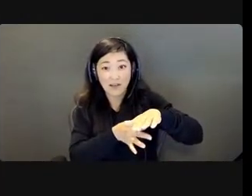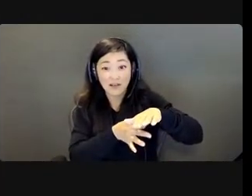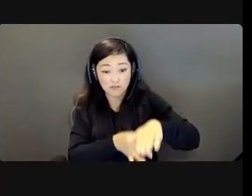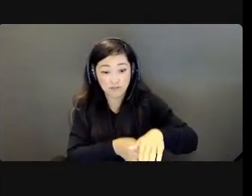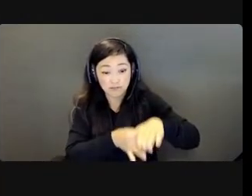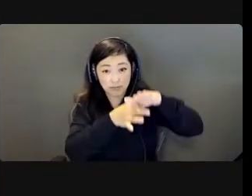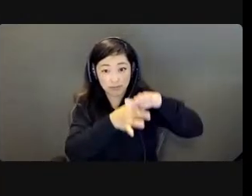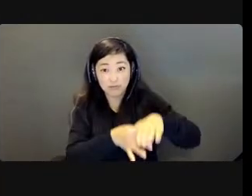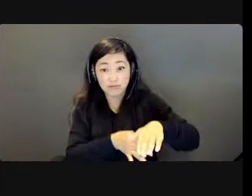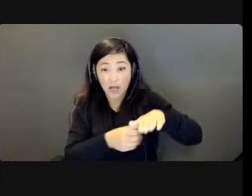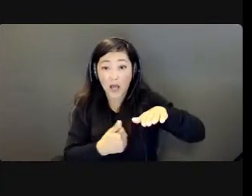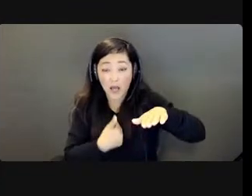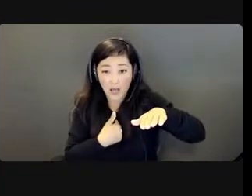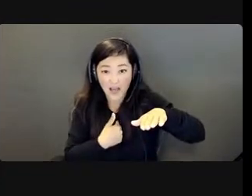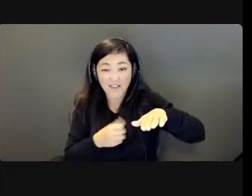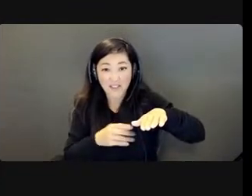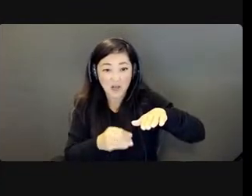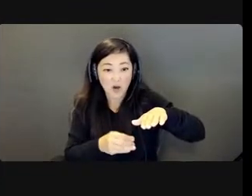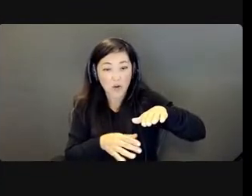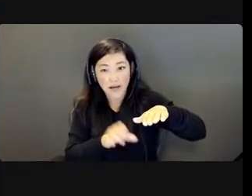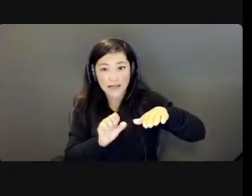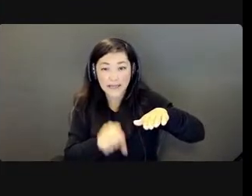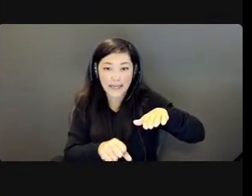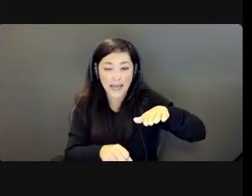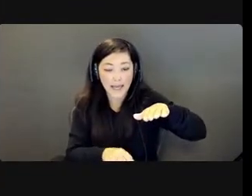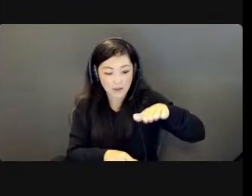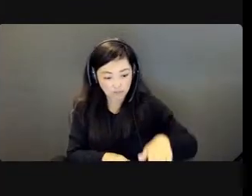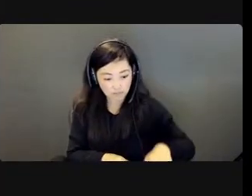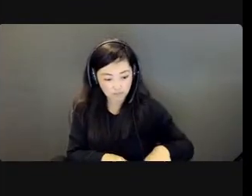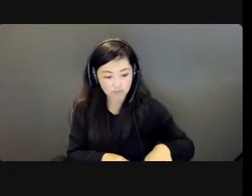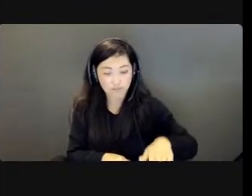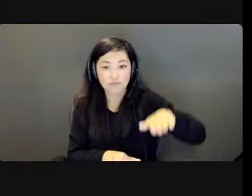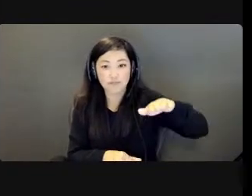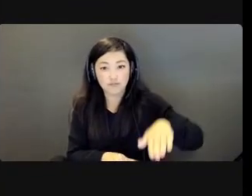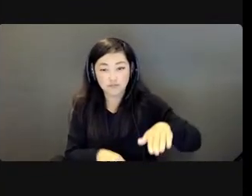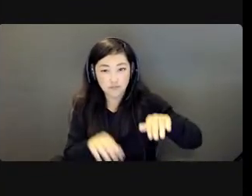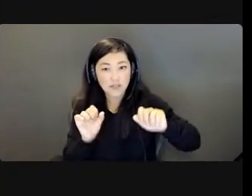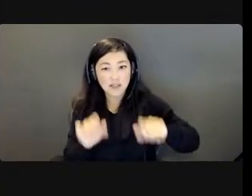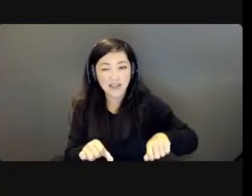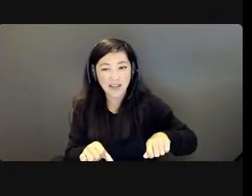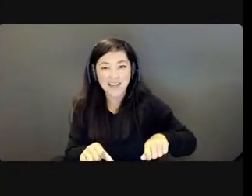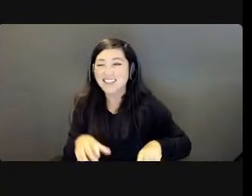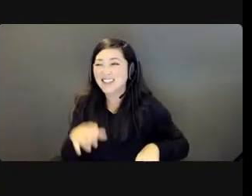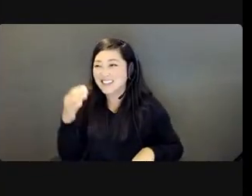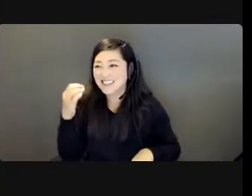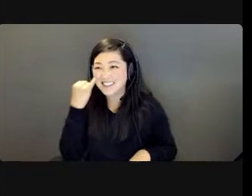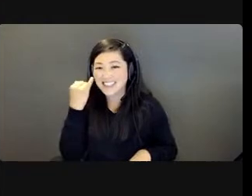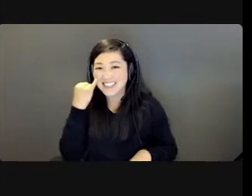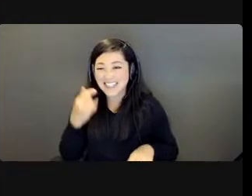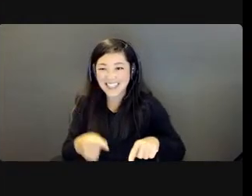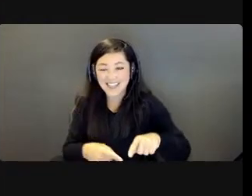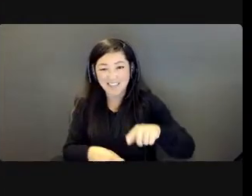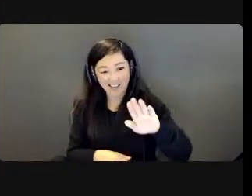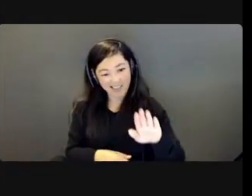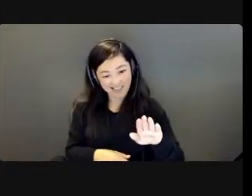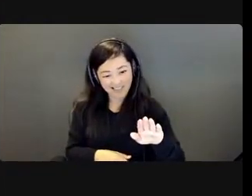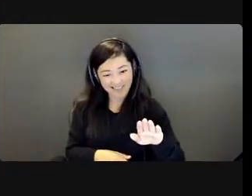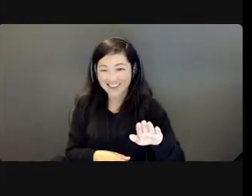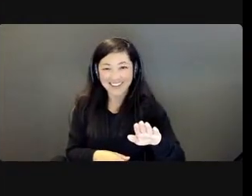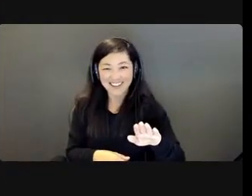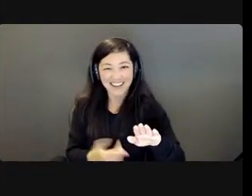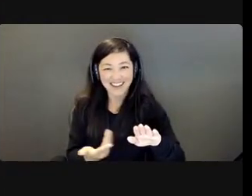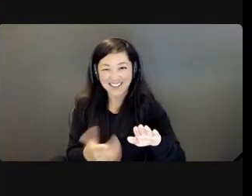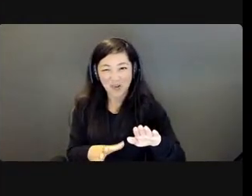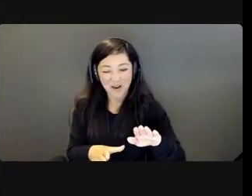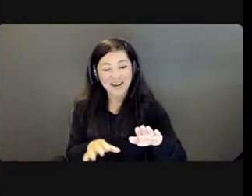on uneven ground and I don't want to get in and out and put leveling blocks under my tires. I could just level the bed out. So that